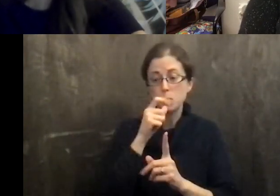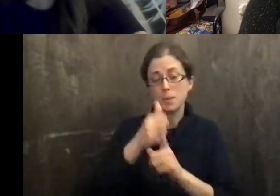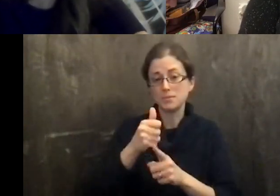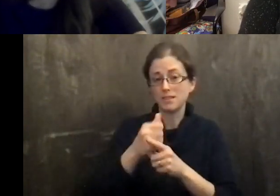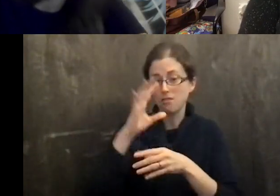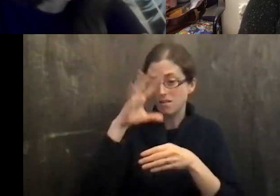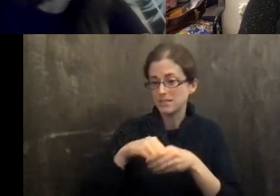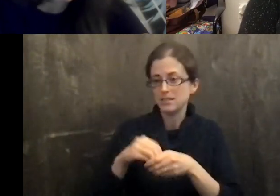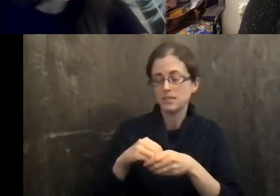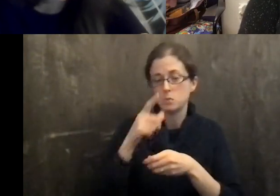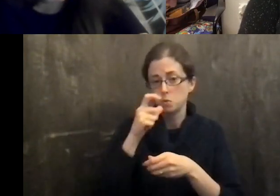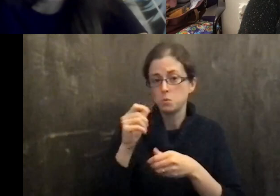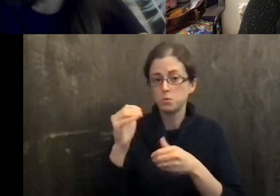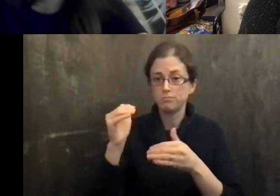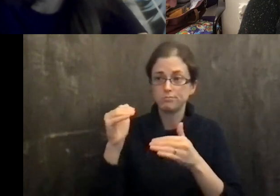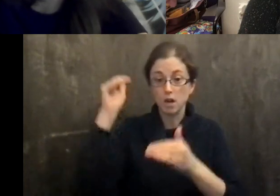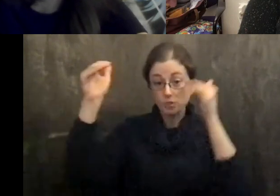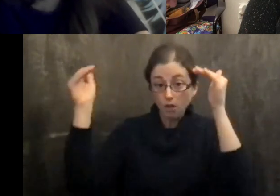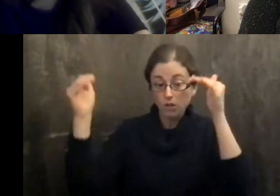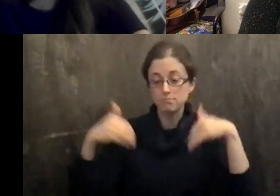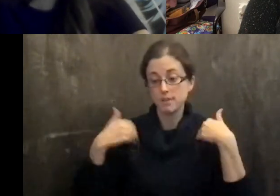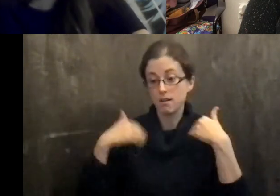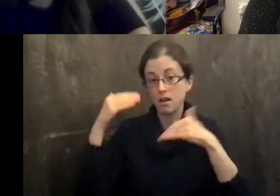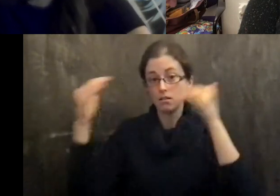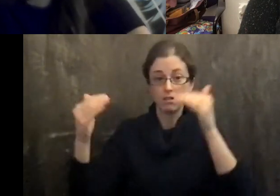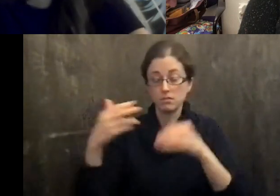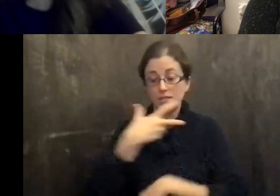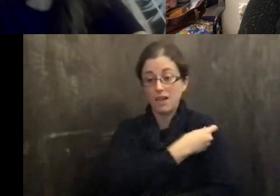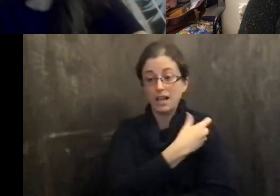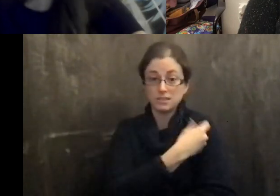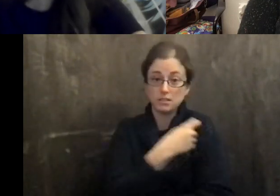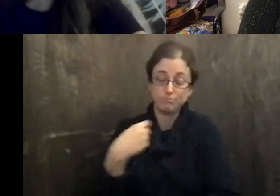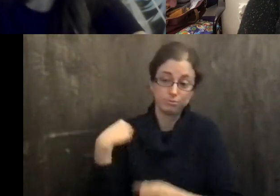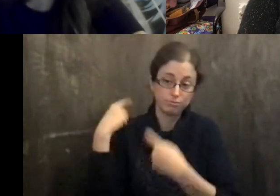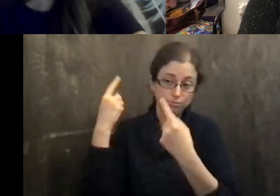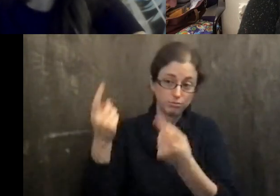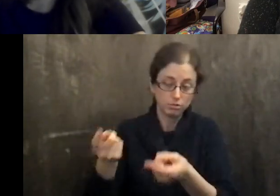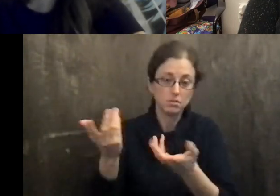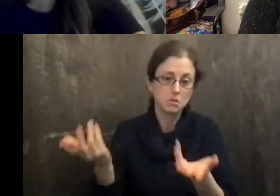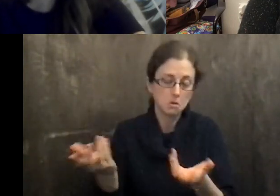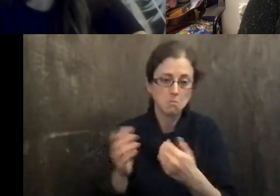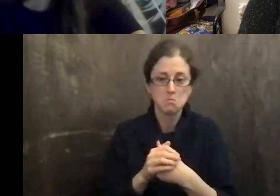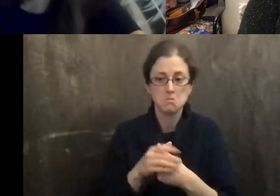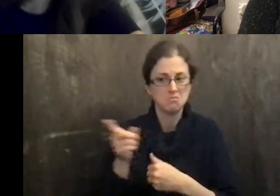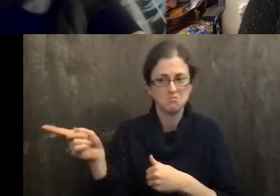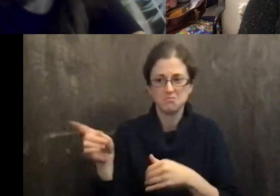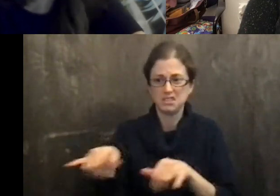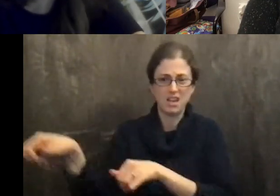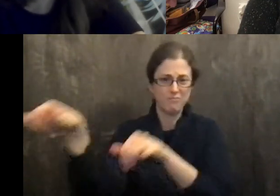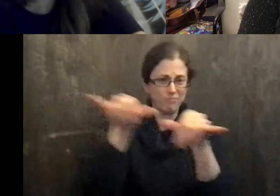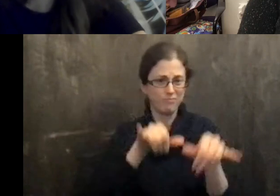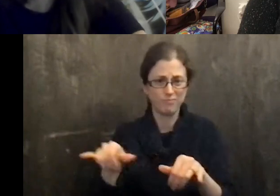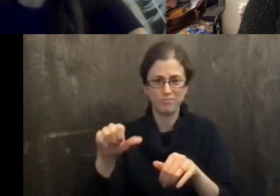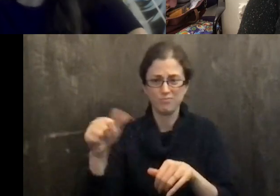from neurotypical people who have been vaccinated. So I have 0 reason to believe that children with